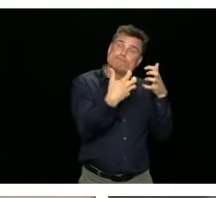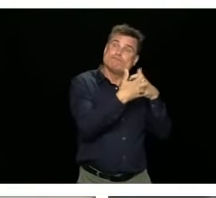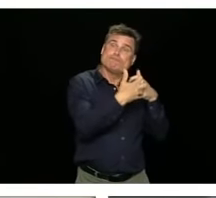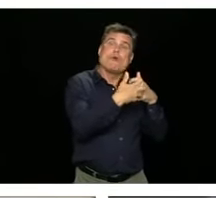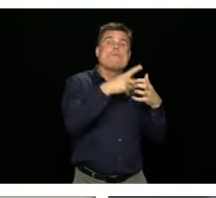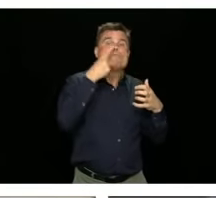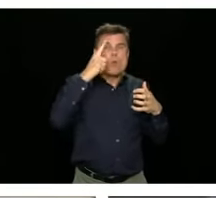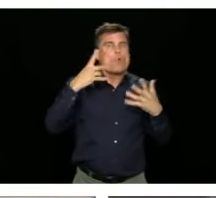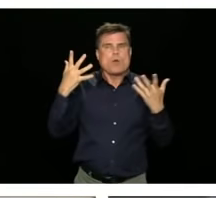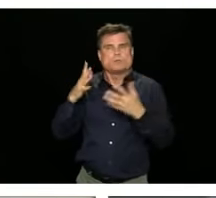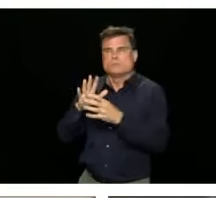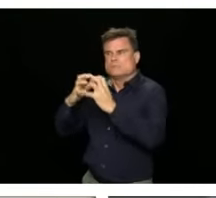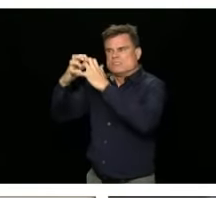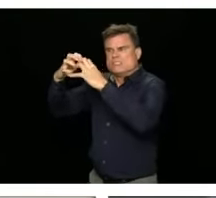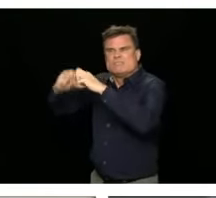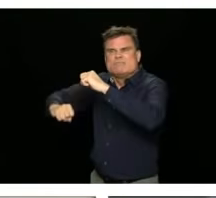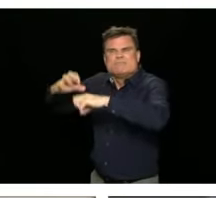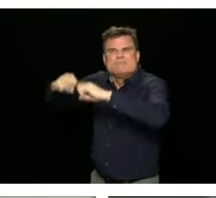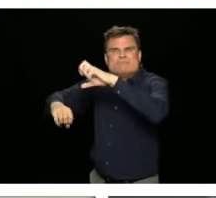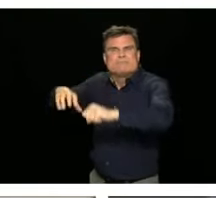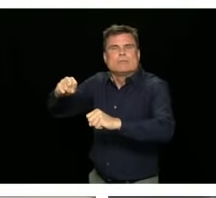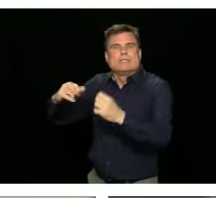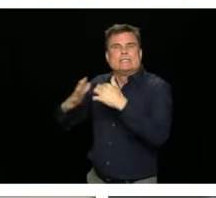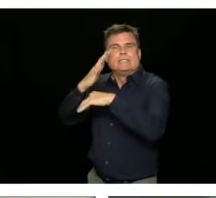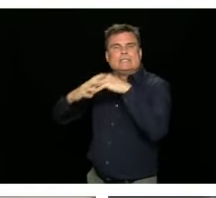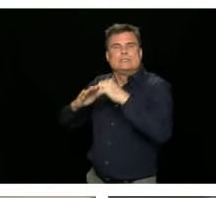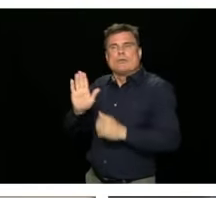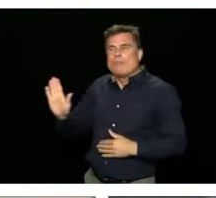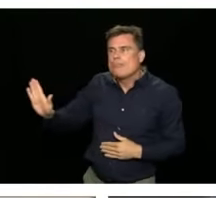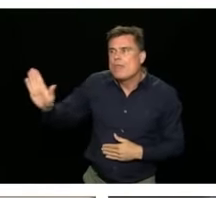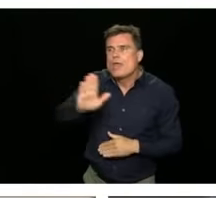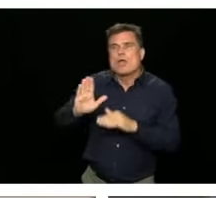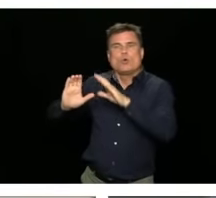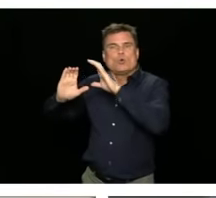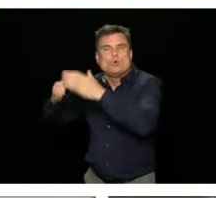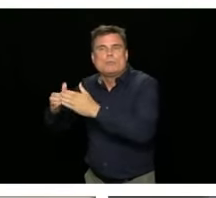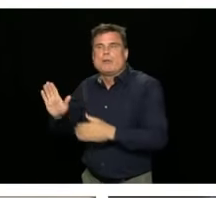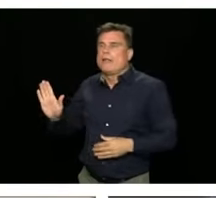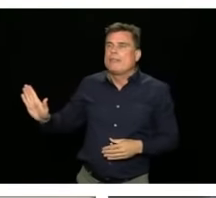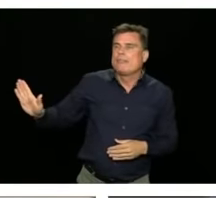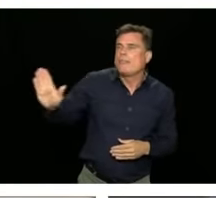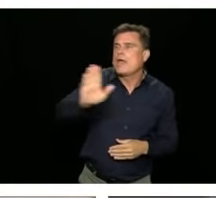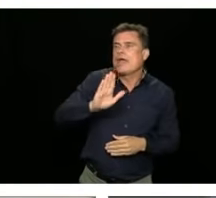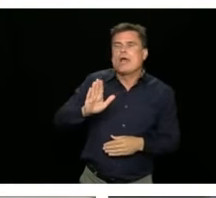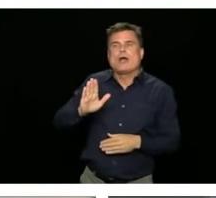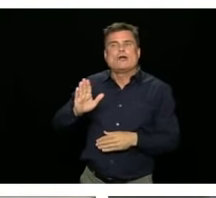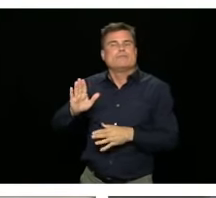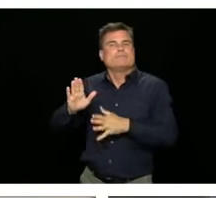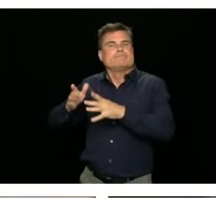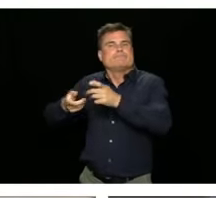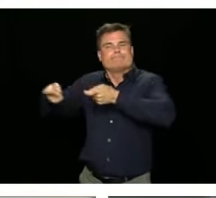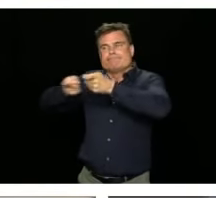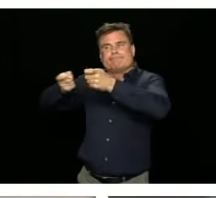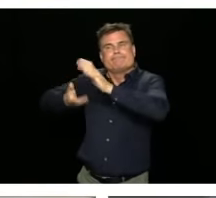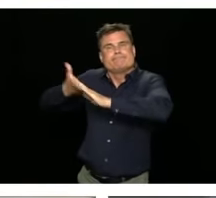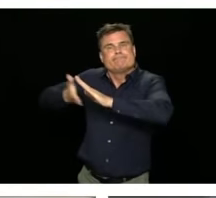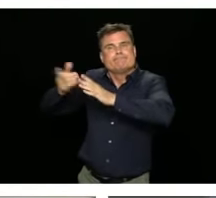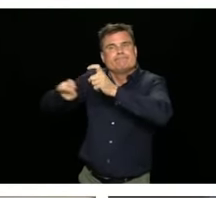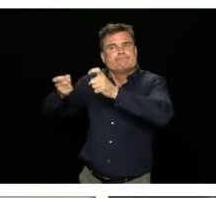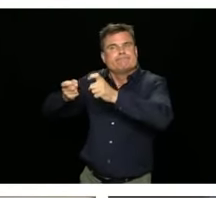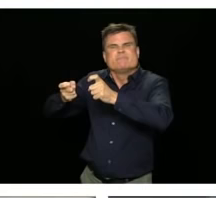You know, the origin of the conflict, it comes from that source. And you know, the reality is